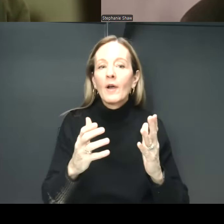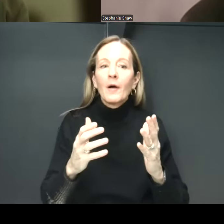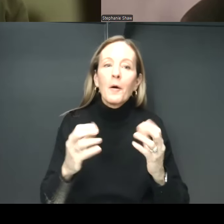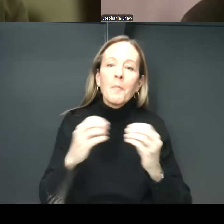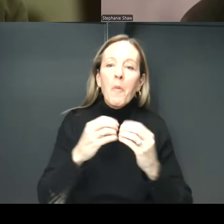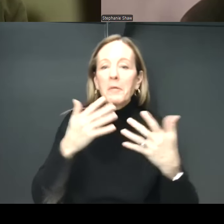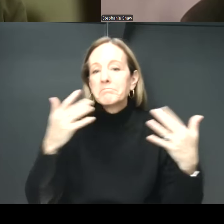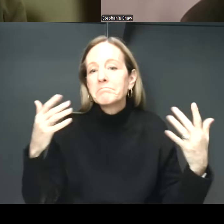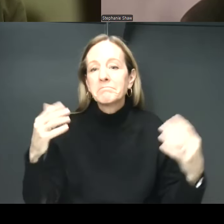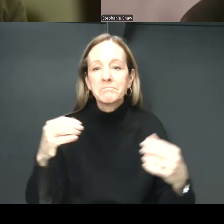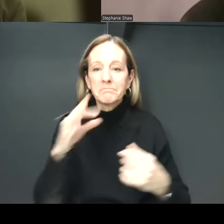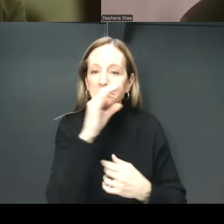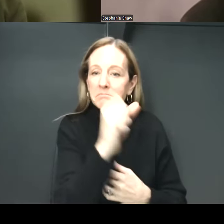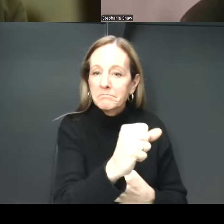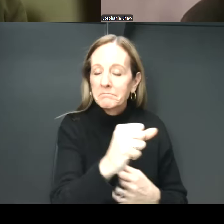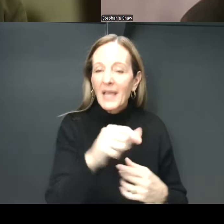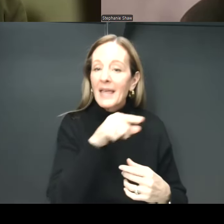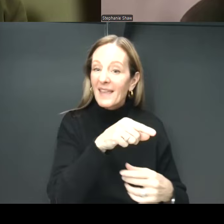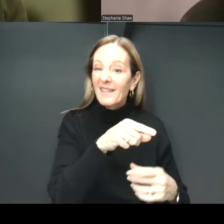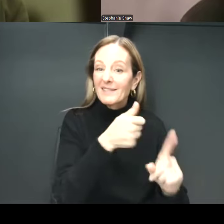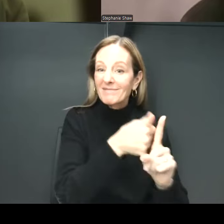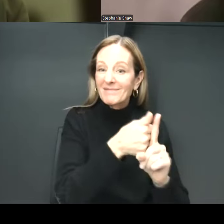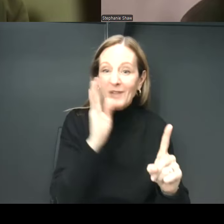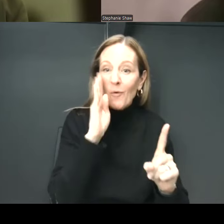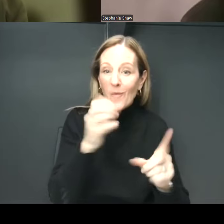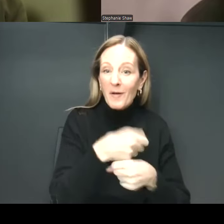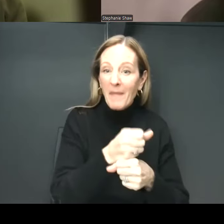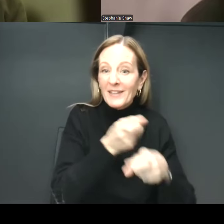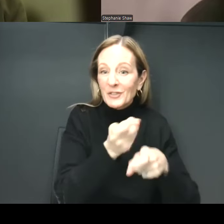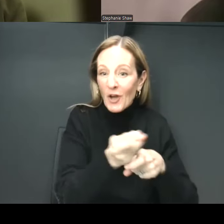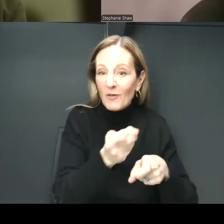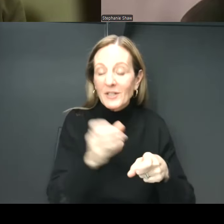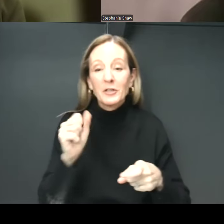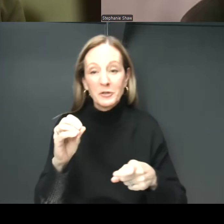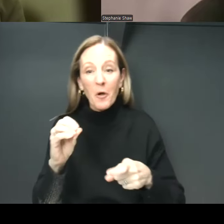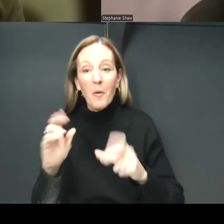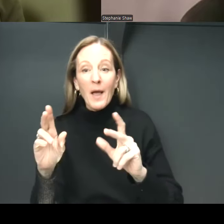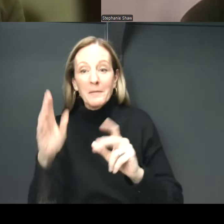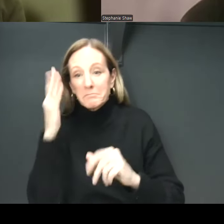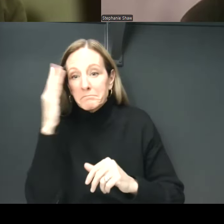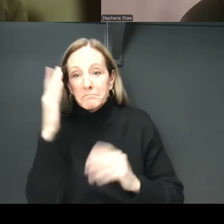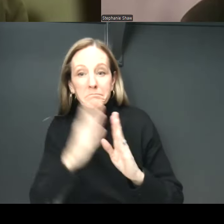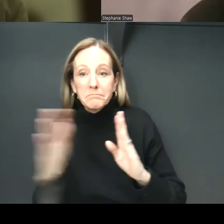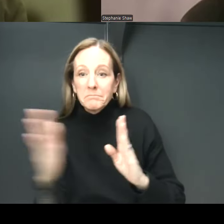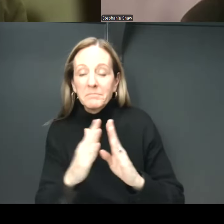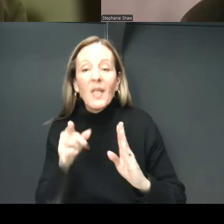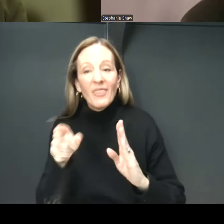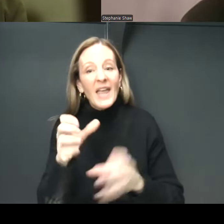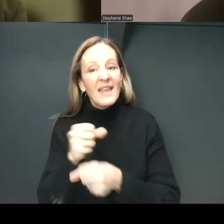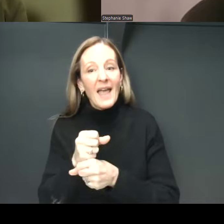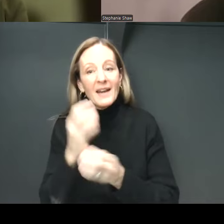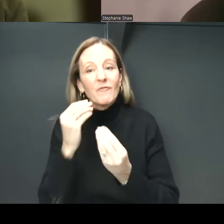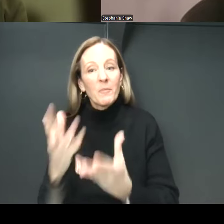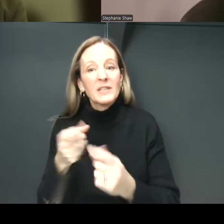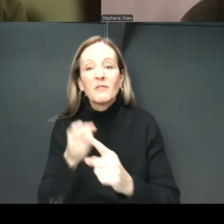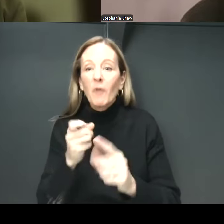know that students on the spectrum and with other types of disabilities get all this information from either books or from existing